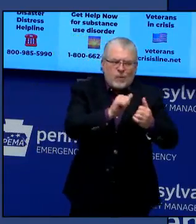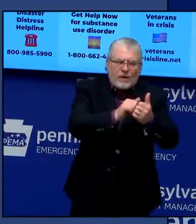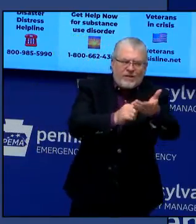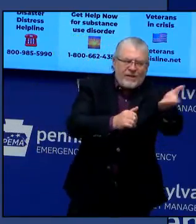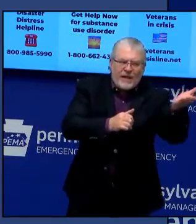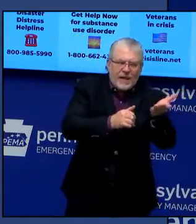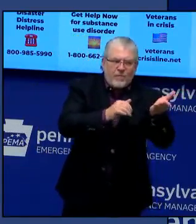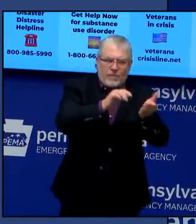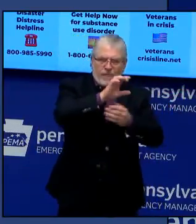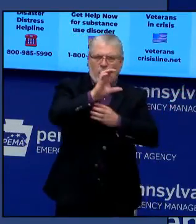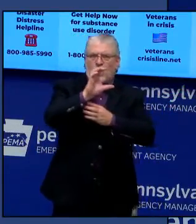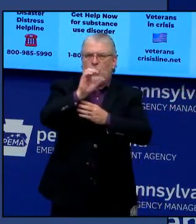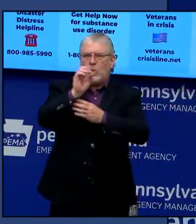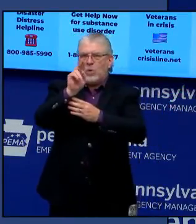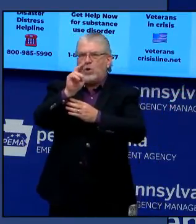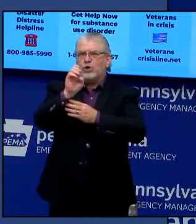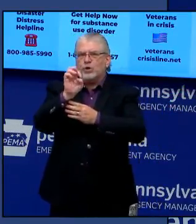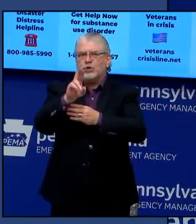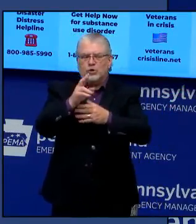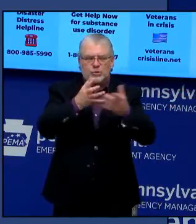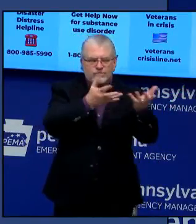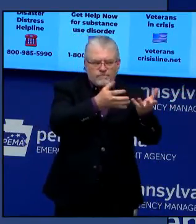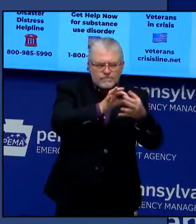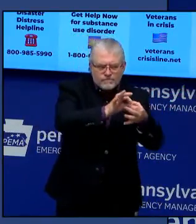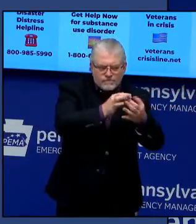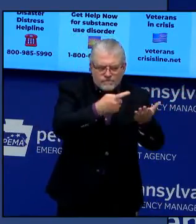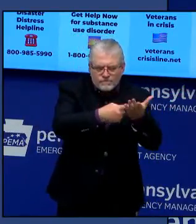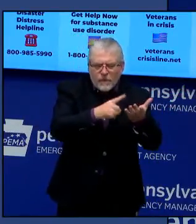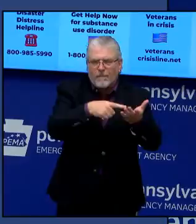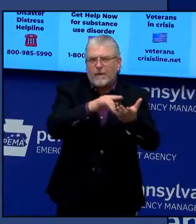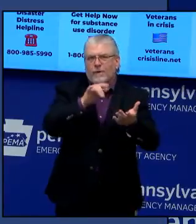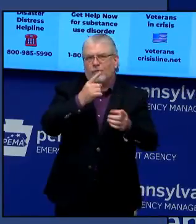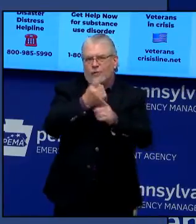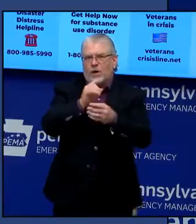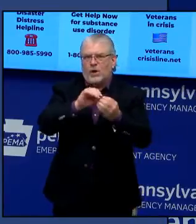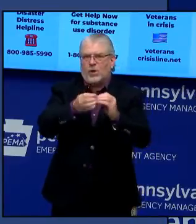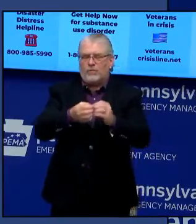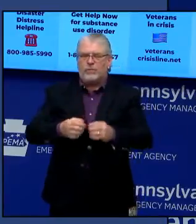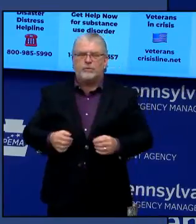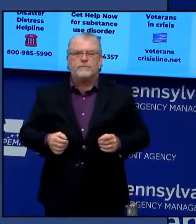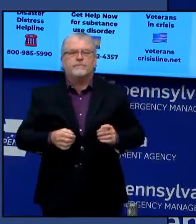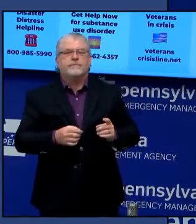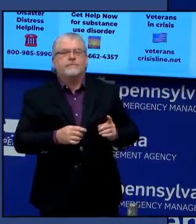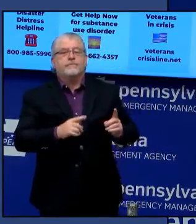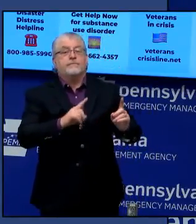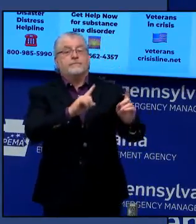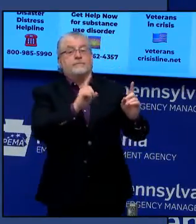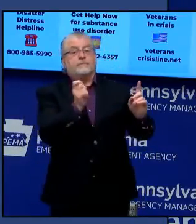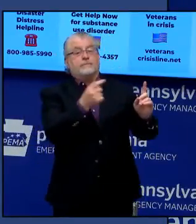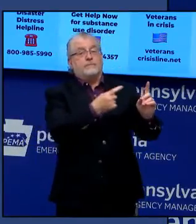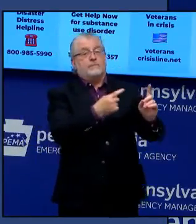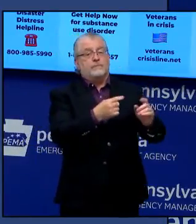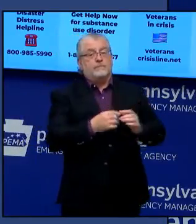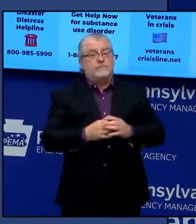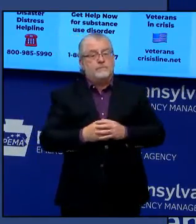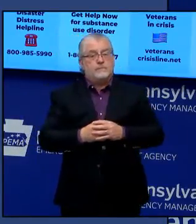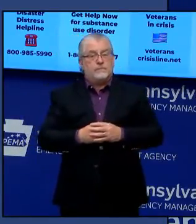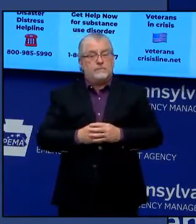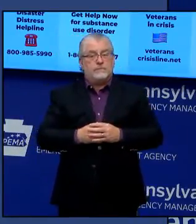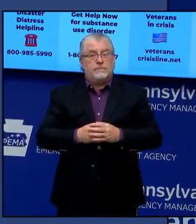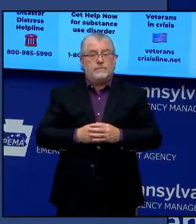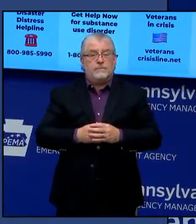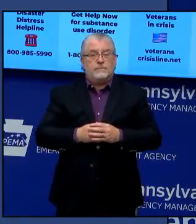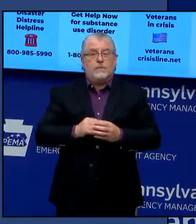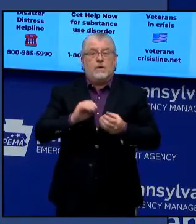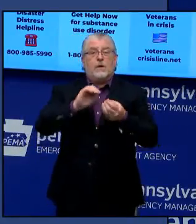the current death total, how many deaths had pre-existing conditions that may have contributed to their death? A significant amount. I don't have